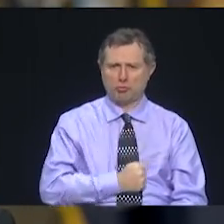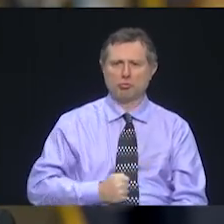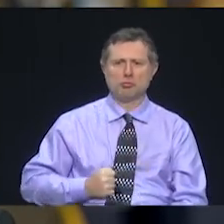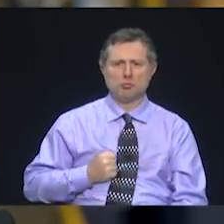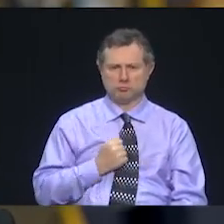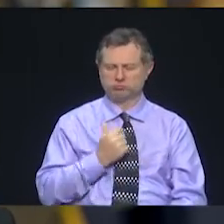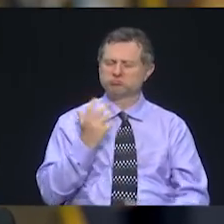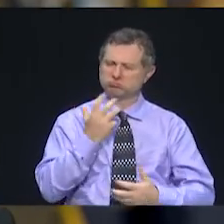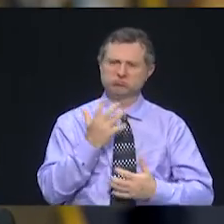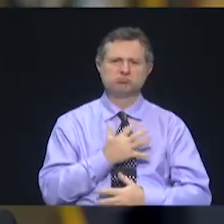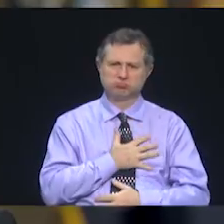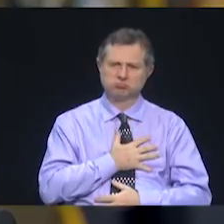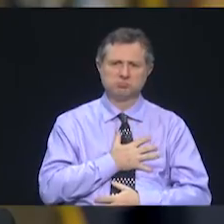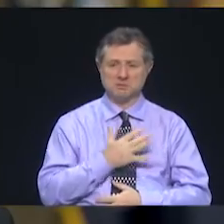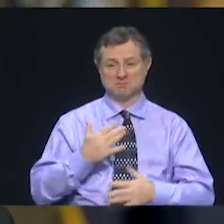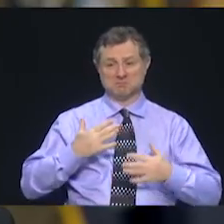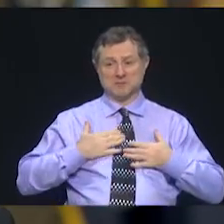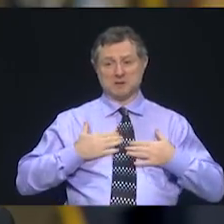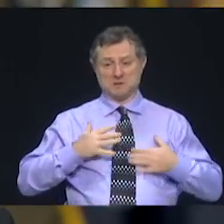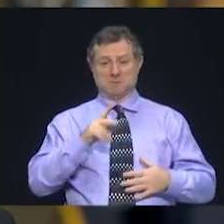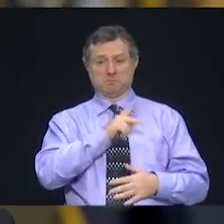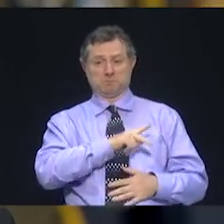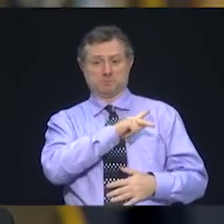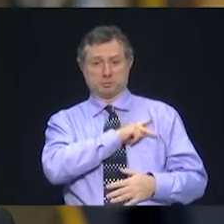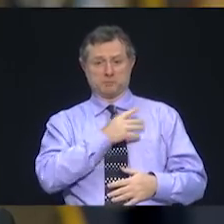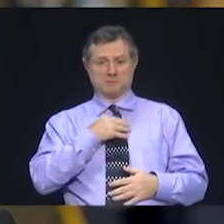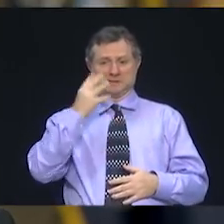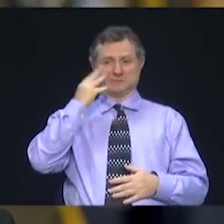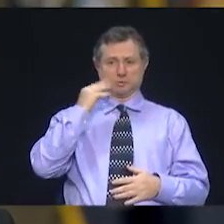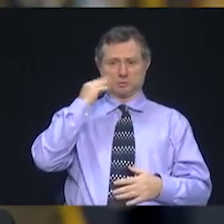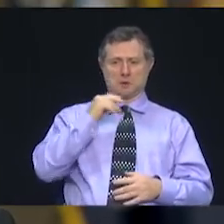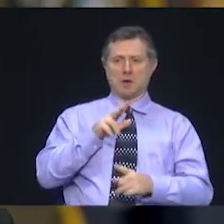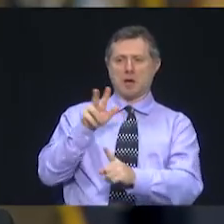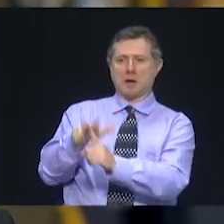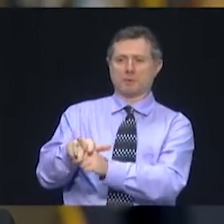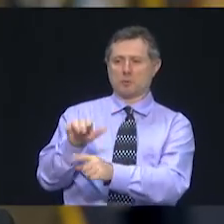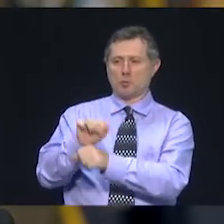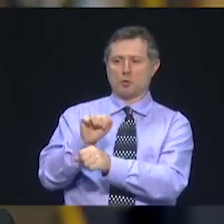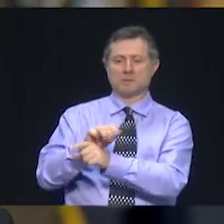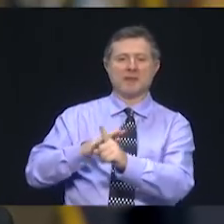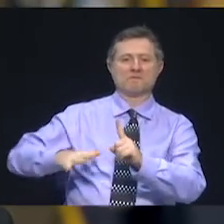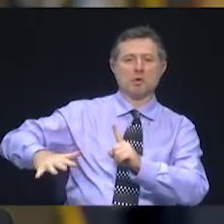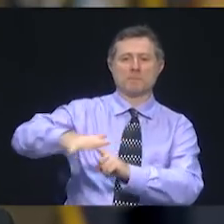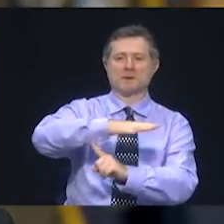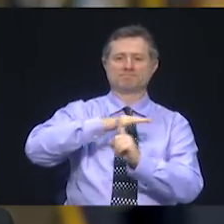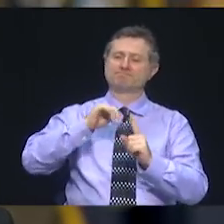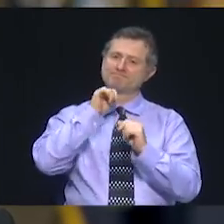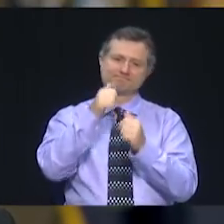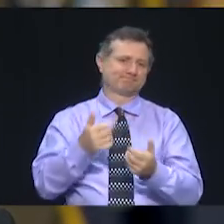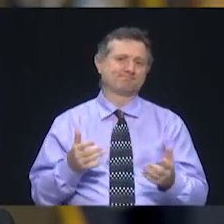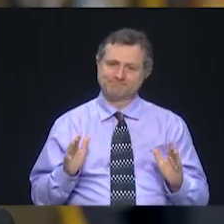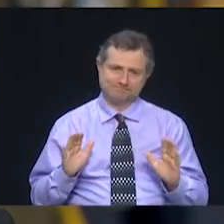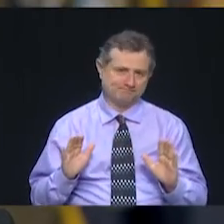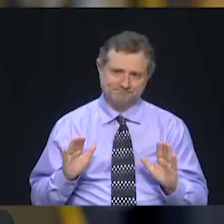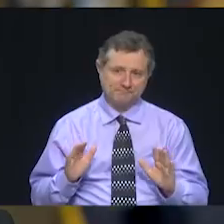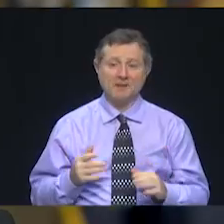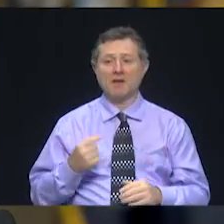personal experience into the workplace, and I shouldn't have done that. I was trying to